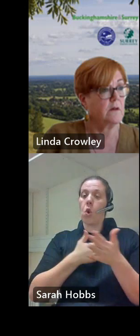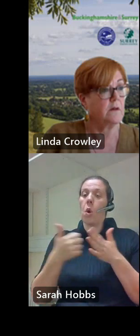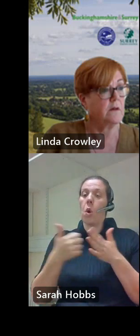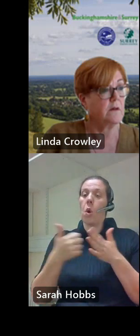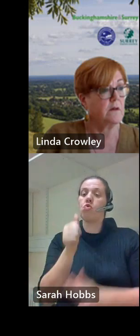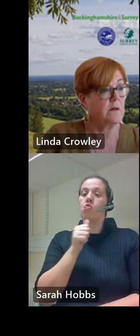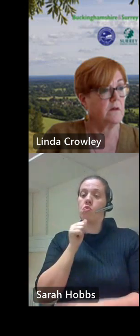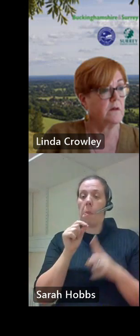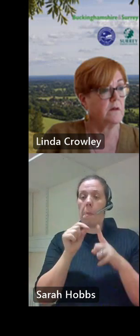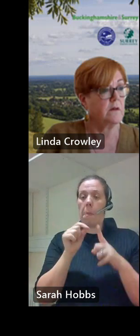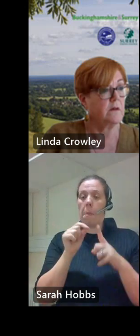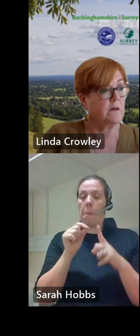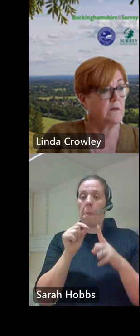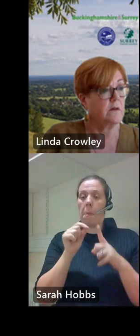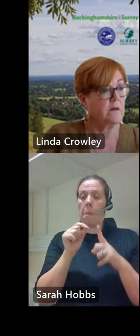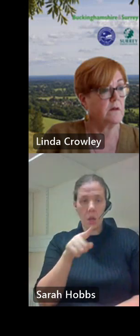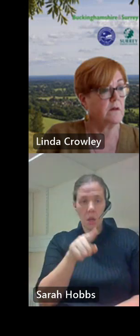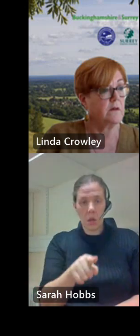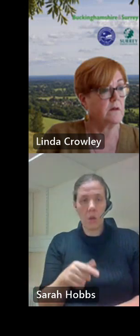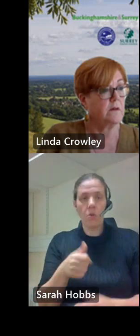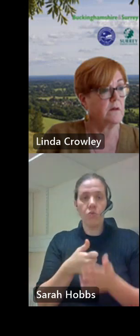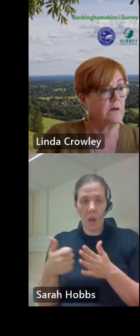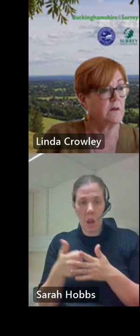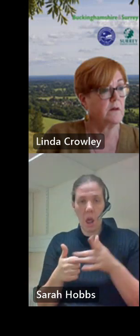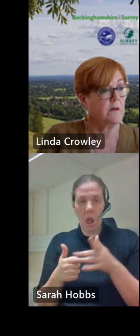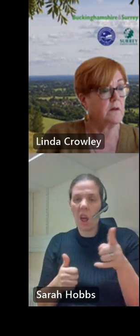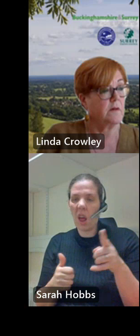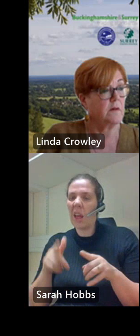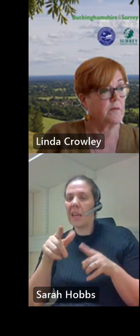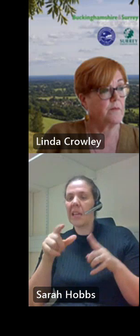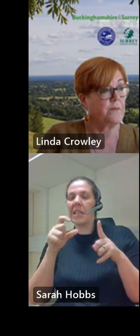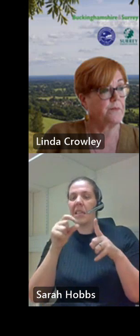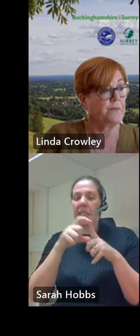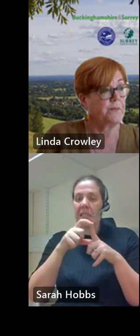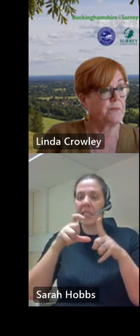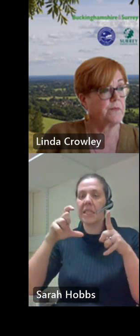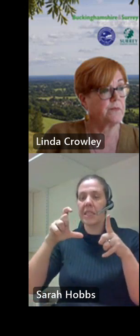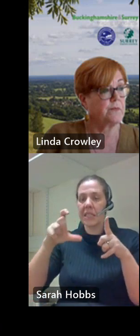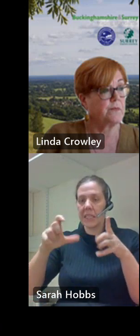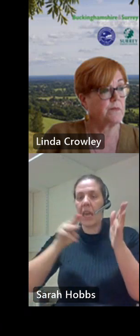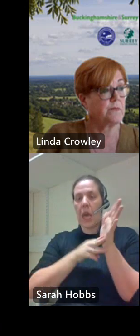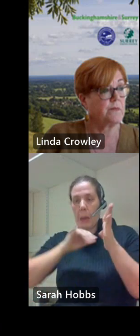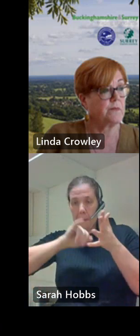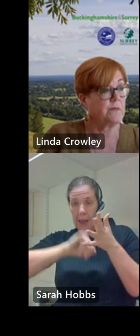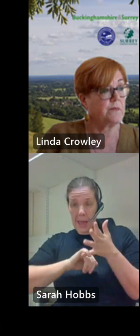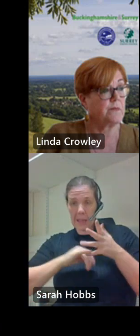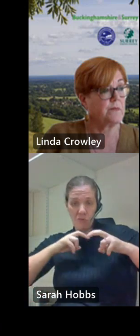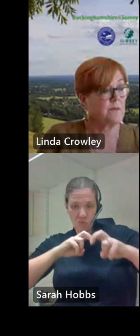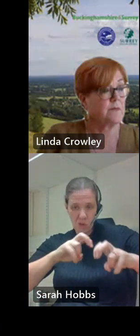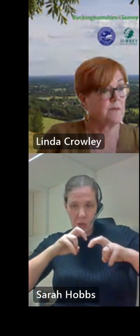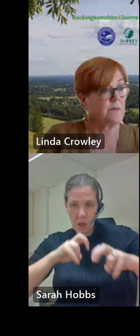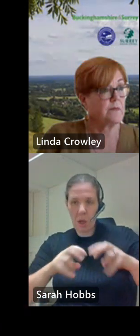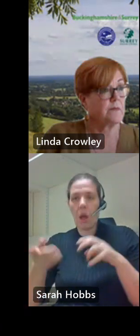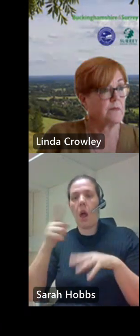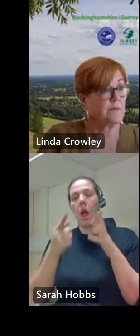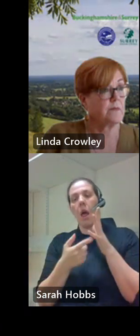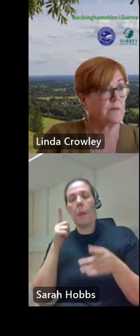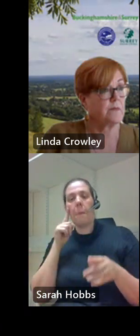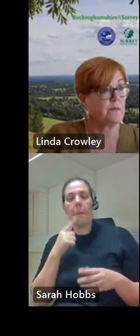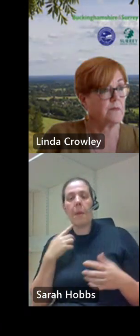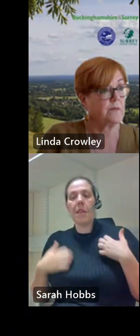passwords. And we know this because of the research that's done by the DCMS, but also by the Cabinet Office, and also other people interested